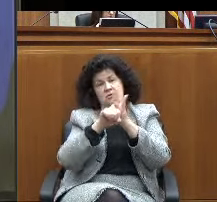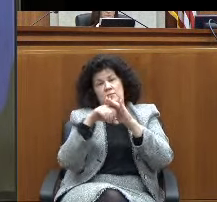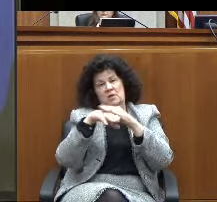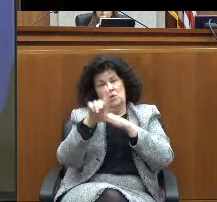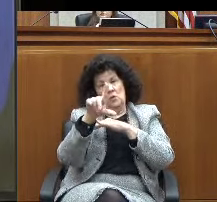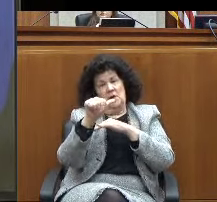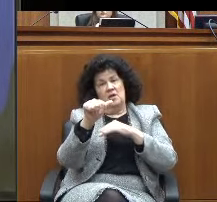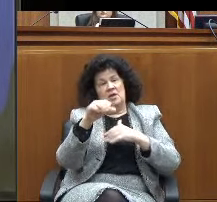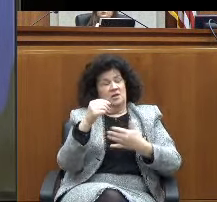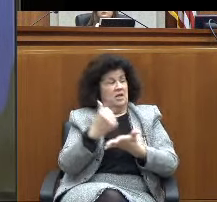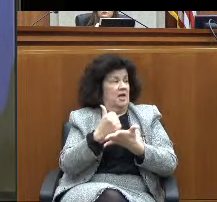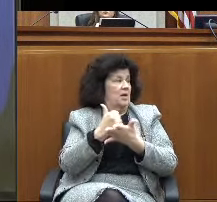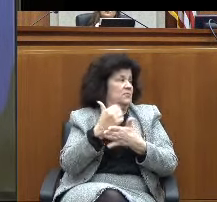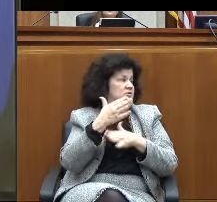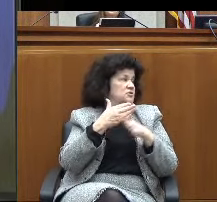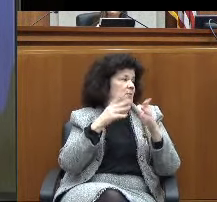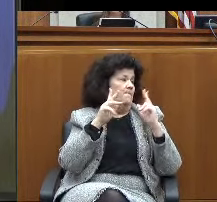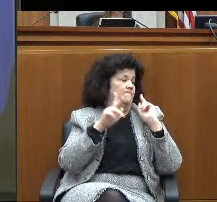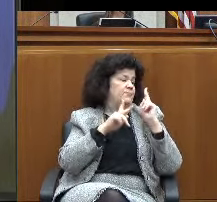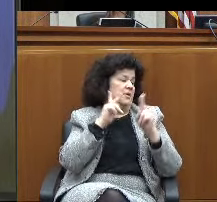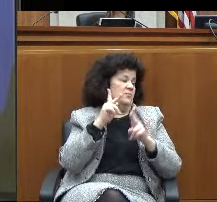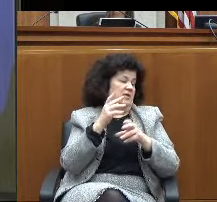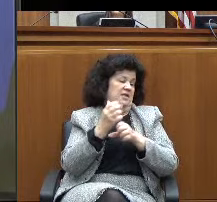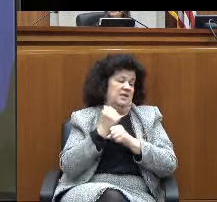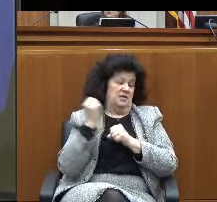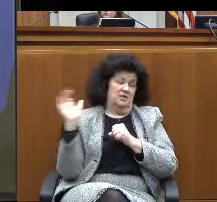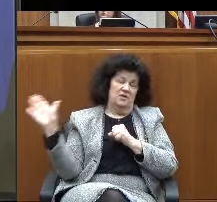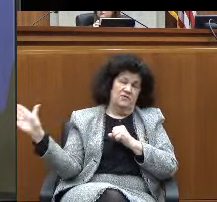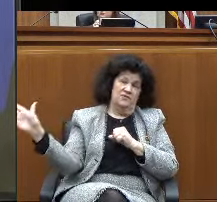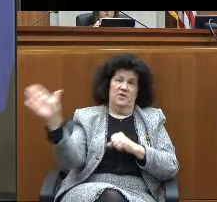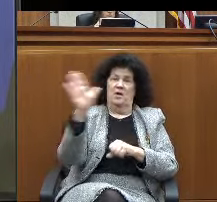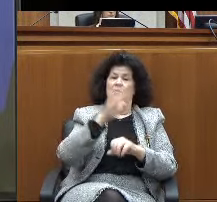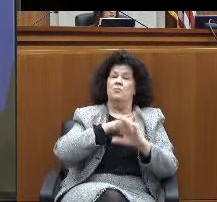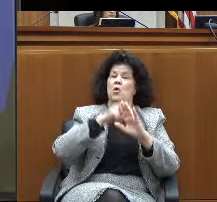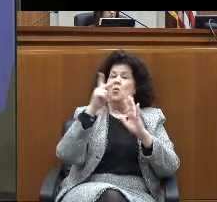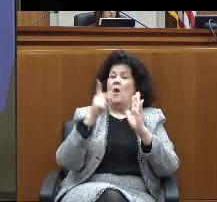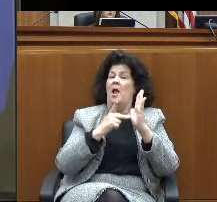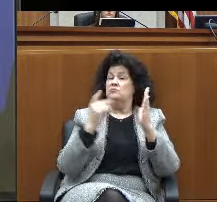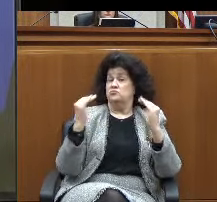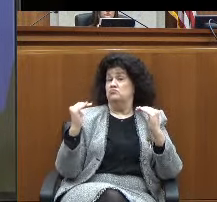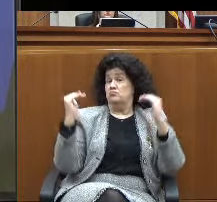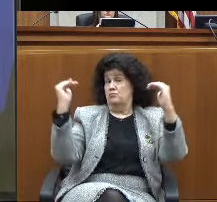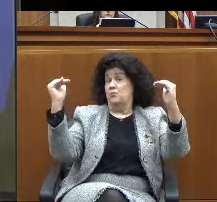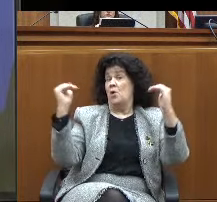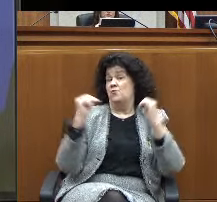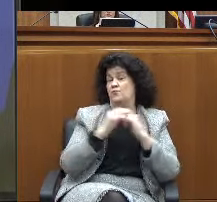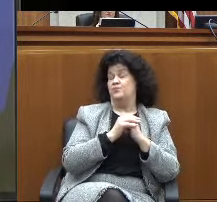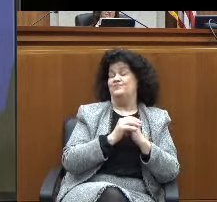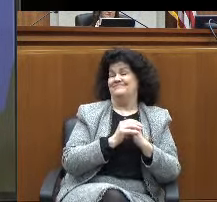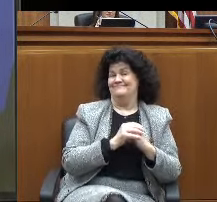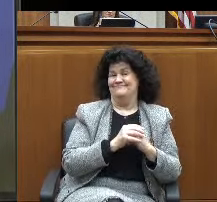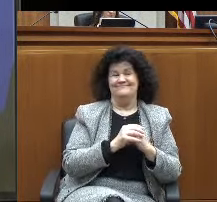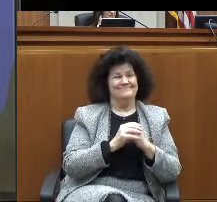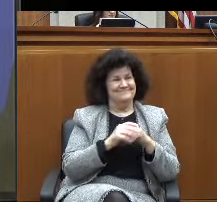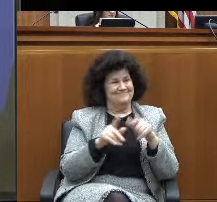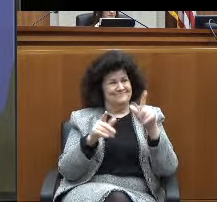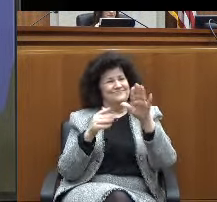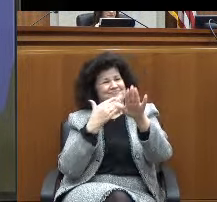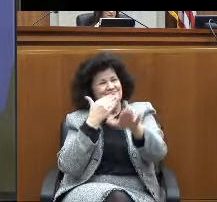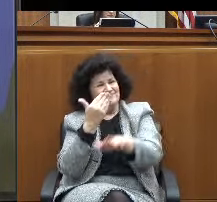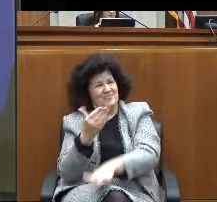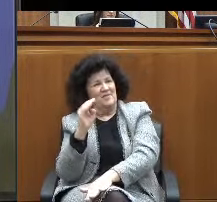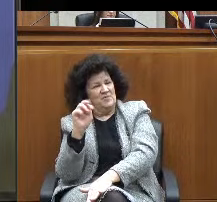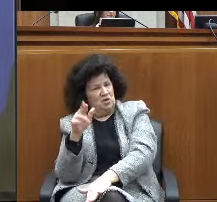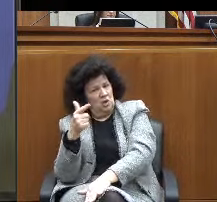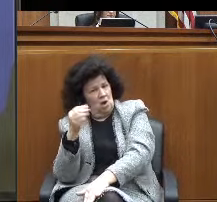and hopefully help some people get their programs to a higher level than they already are. Thank you, Mr. Gall,